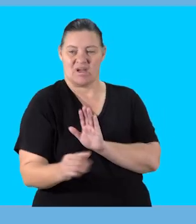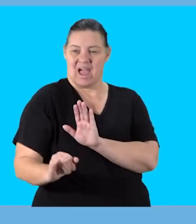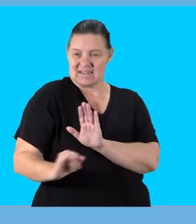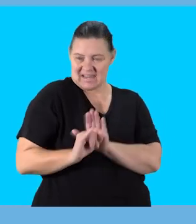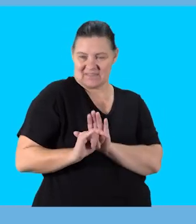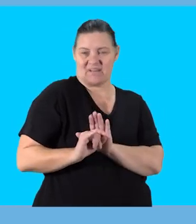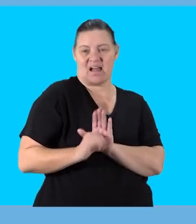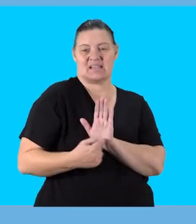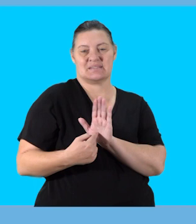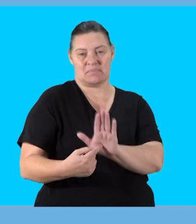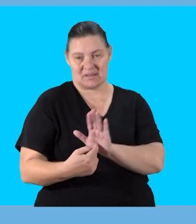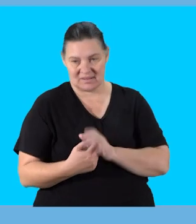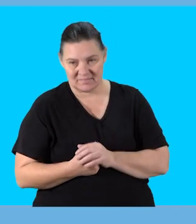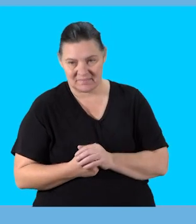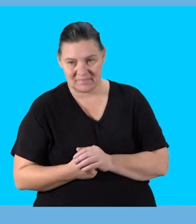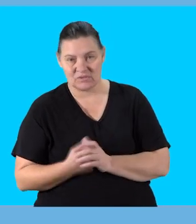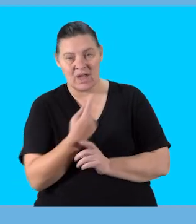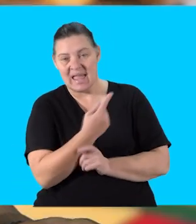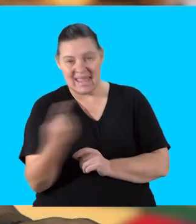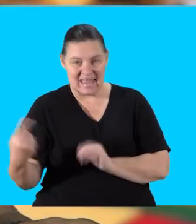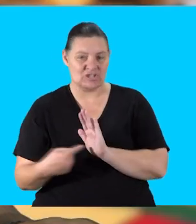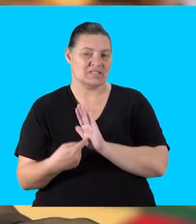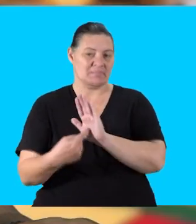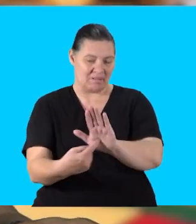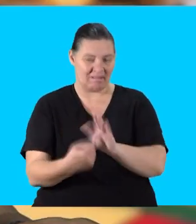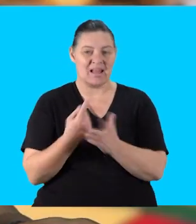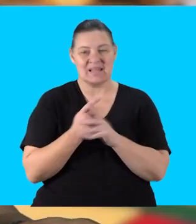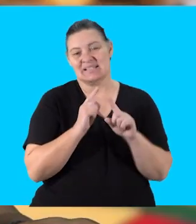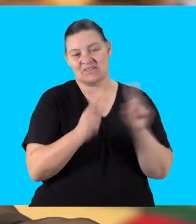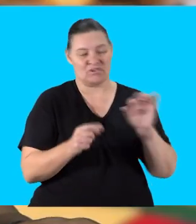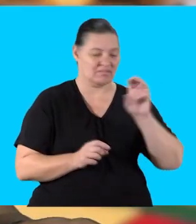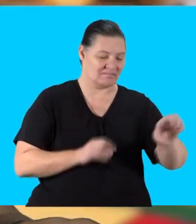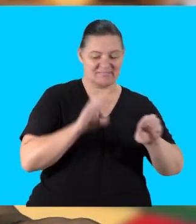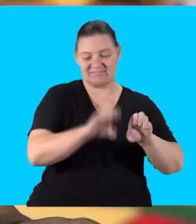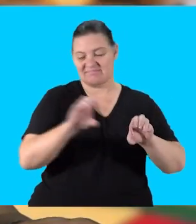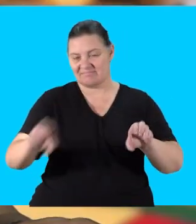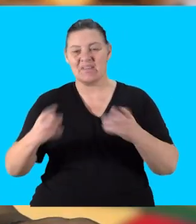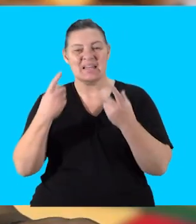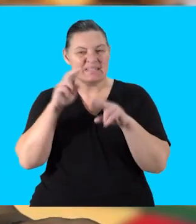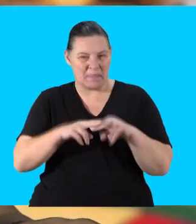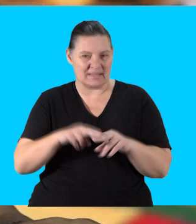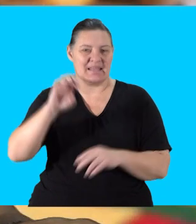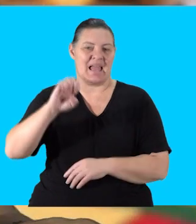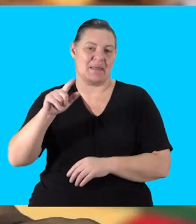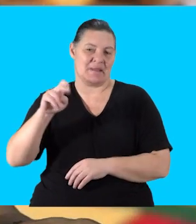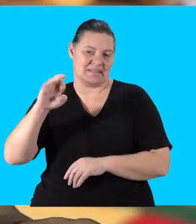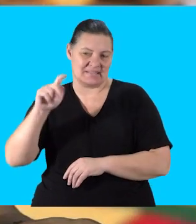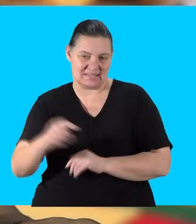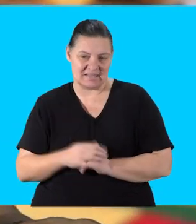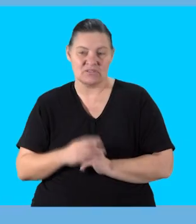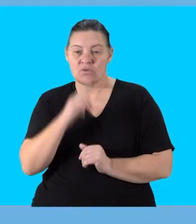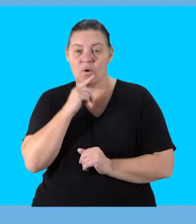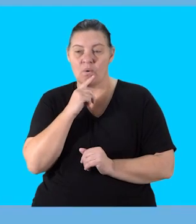is identified by the symbol. So each symbol is different from one element to the other. In the case of this